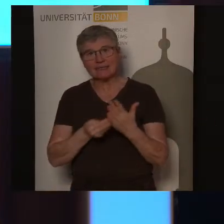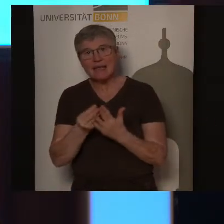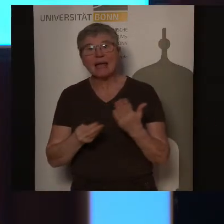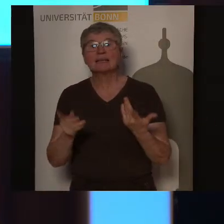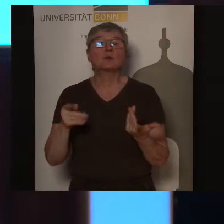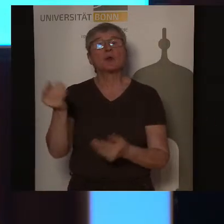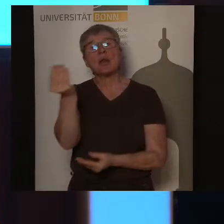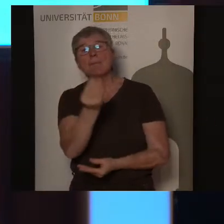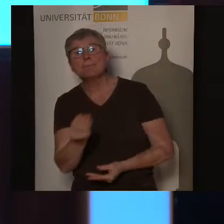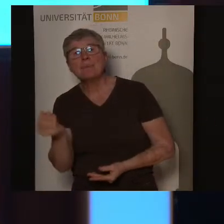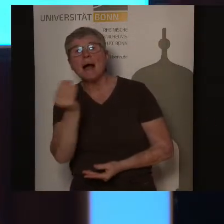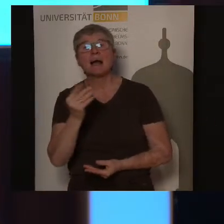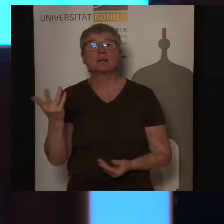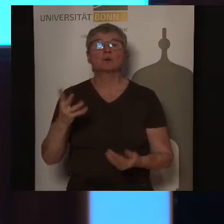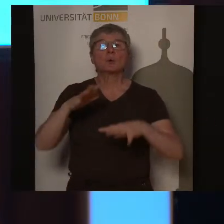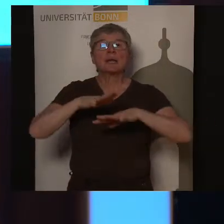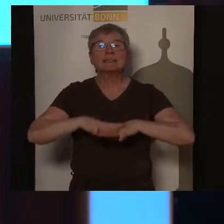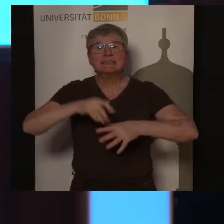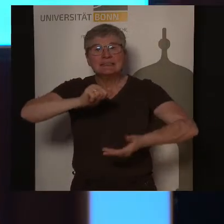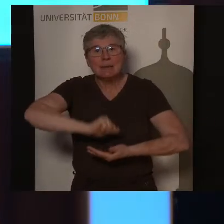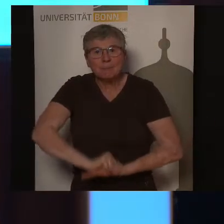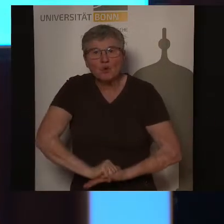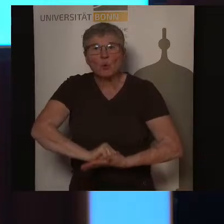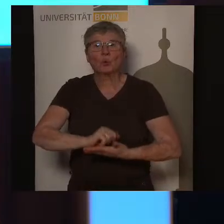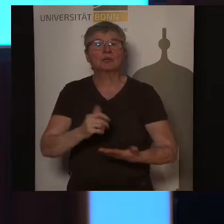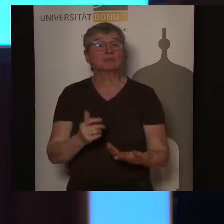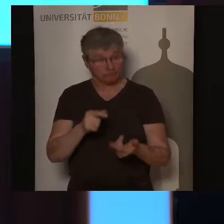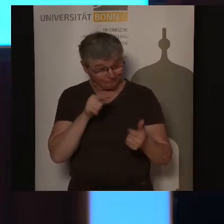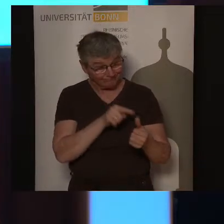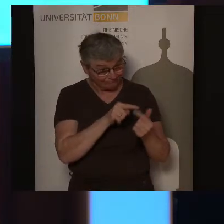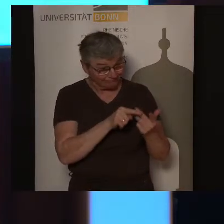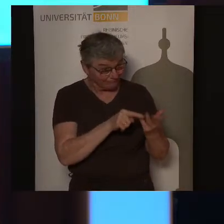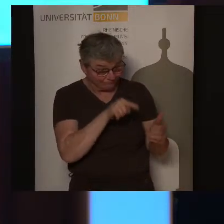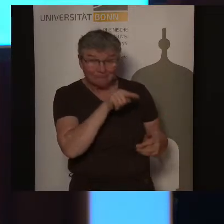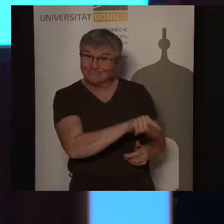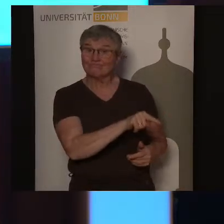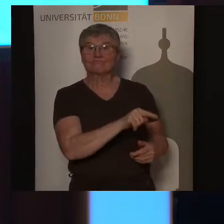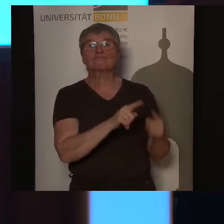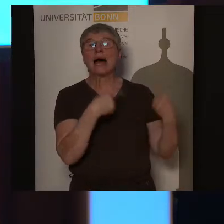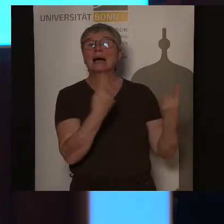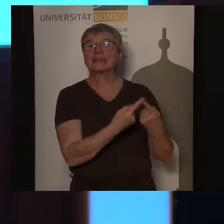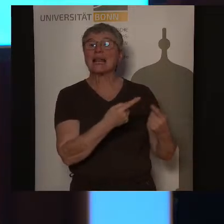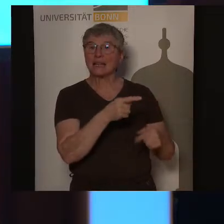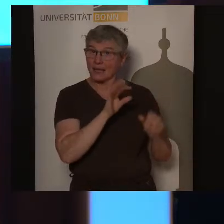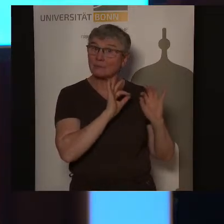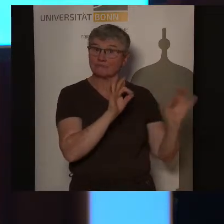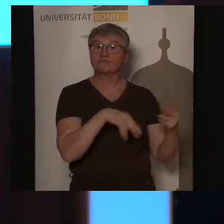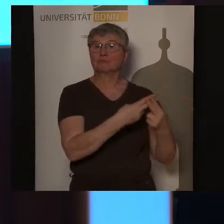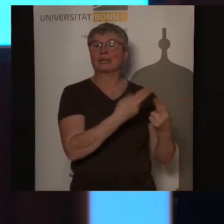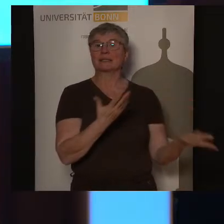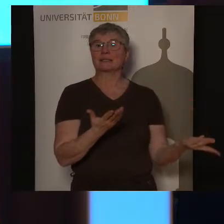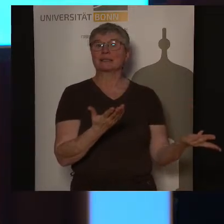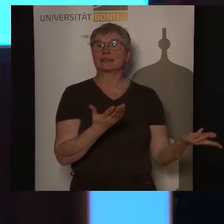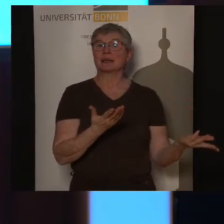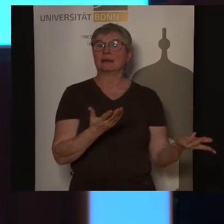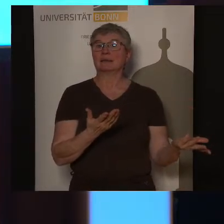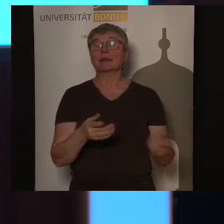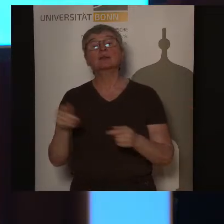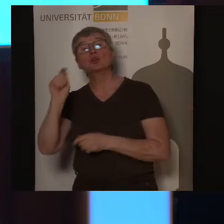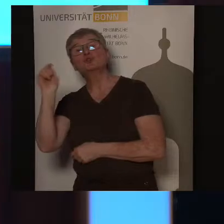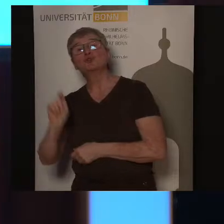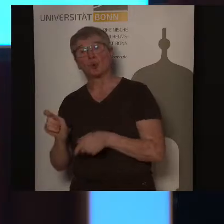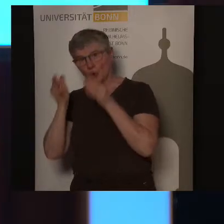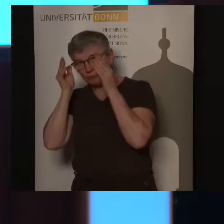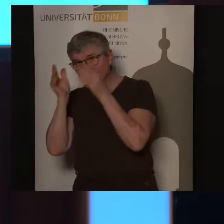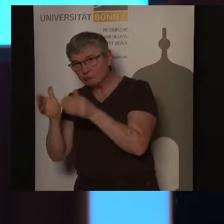nudes, if you ever wanted to try out offset printing, then the atelier is the right place for you. Of